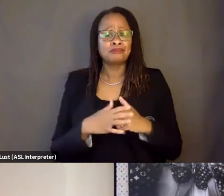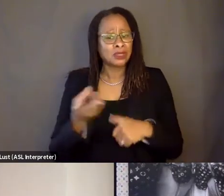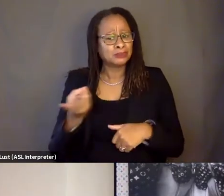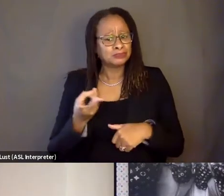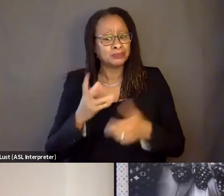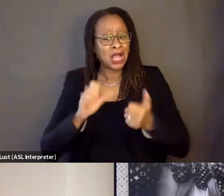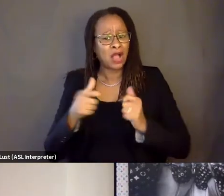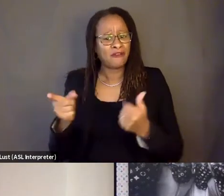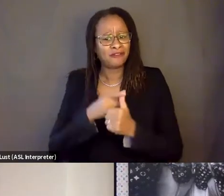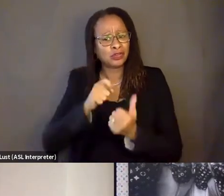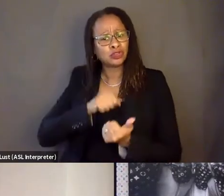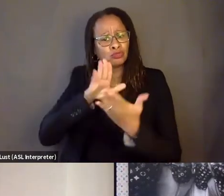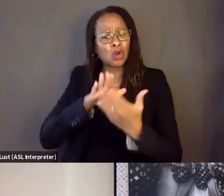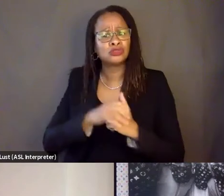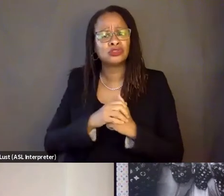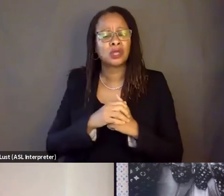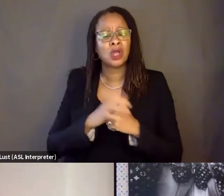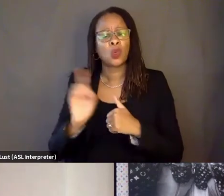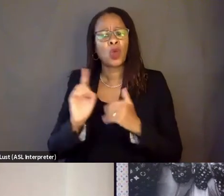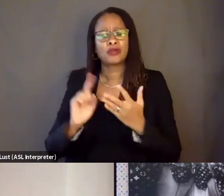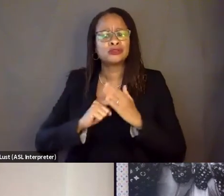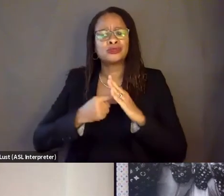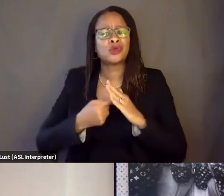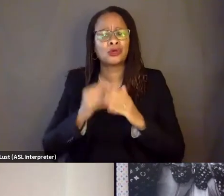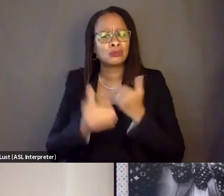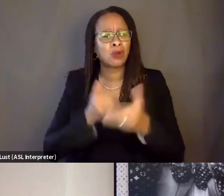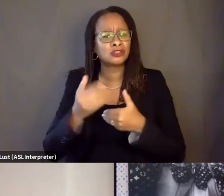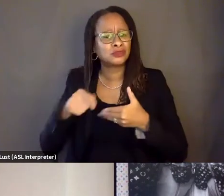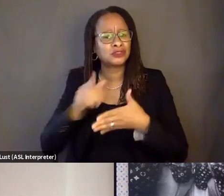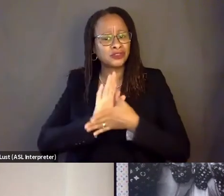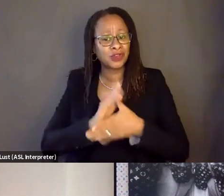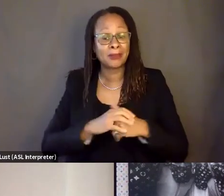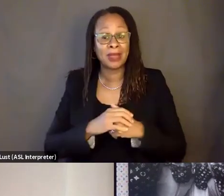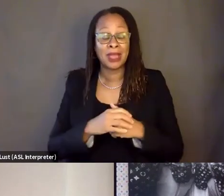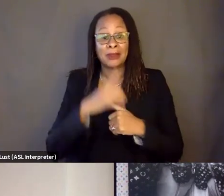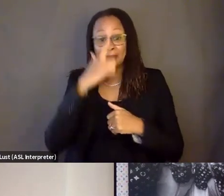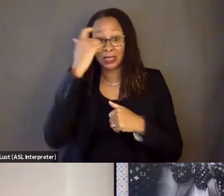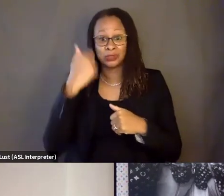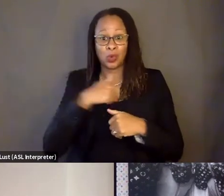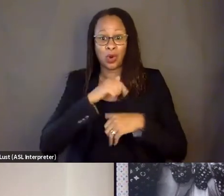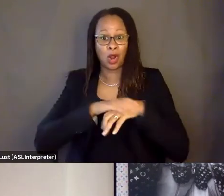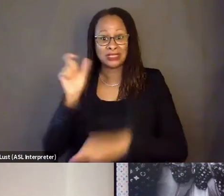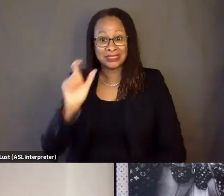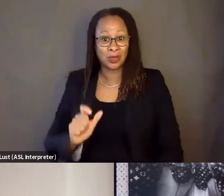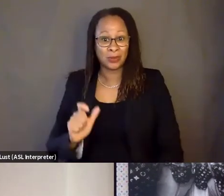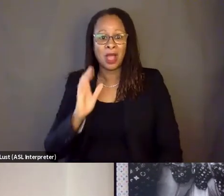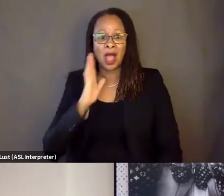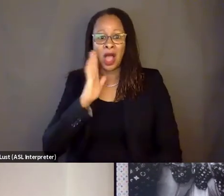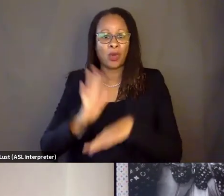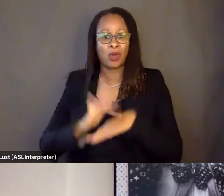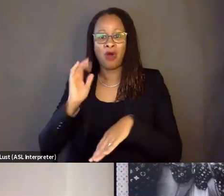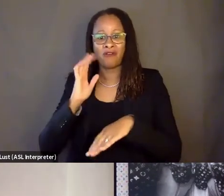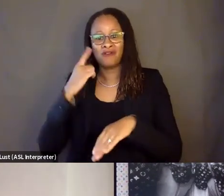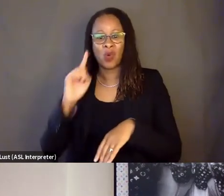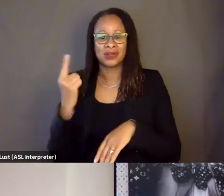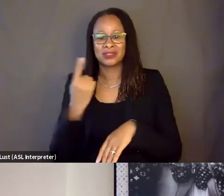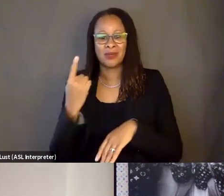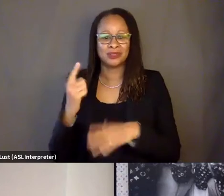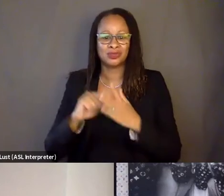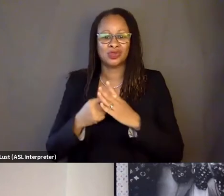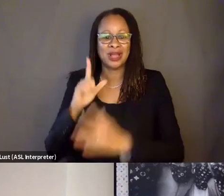this? How did it begin for you? Where did this get started? And since we're on Zoom, I'll call for someone to start. Lisa, I'll let you go